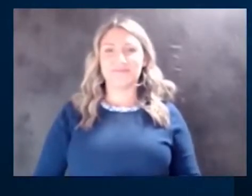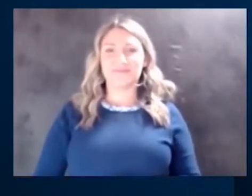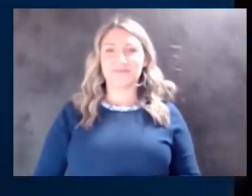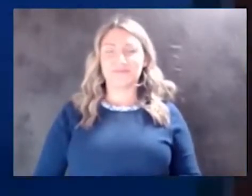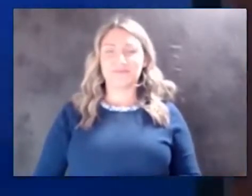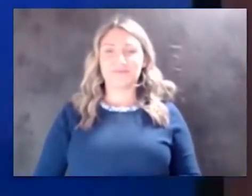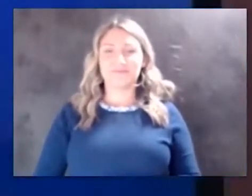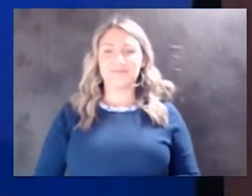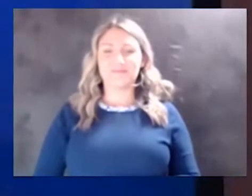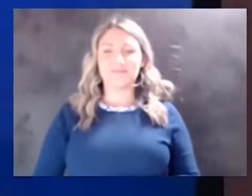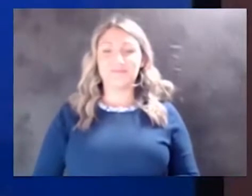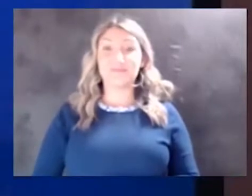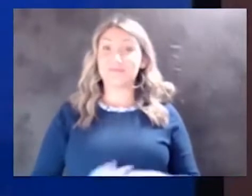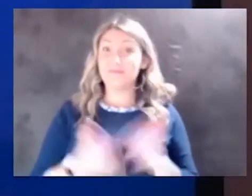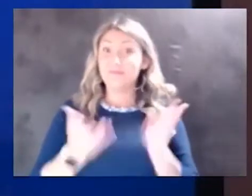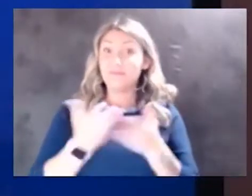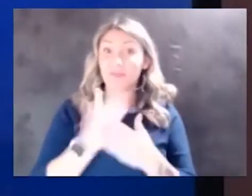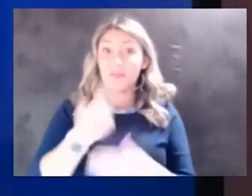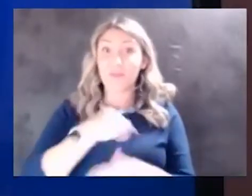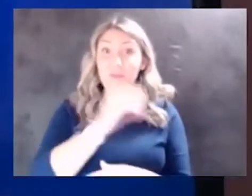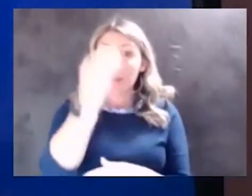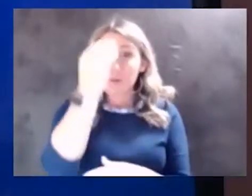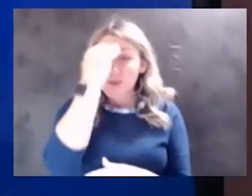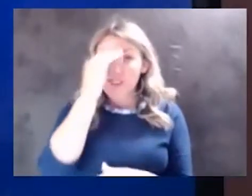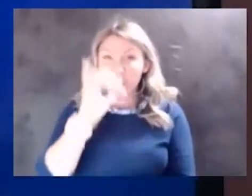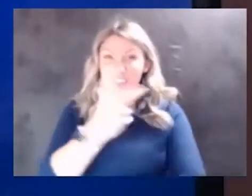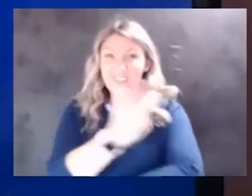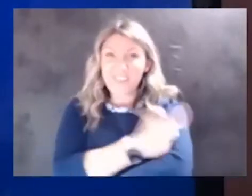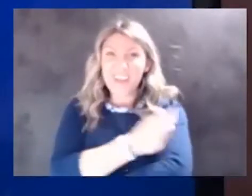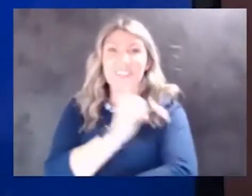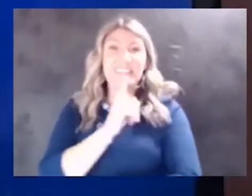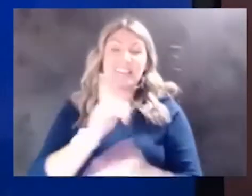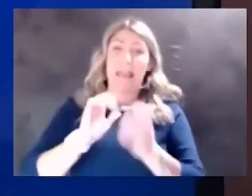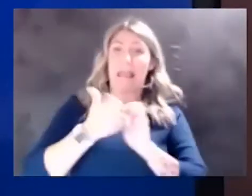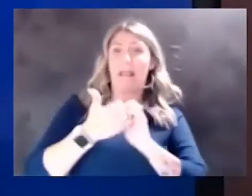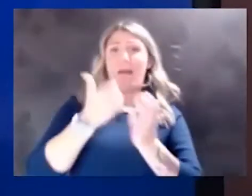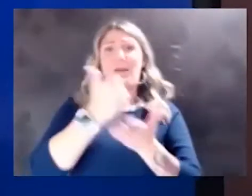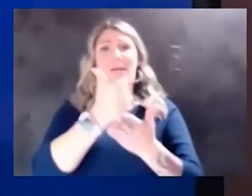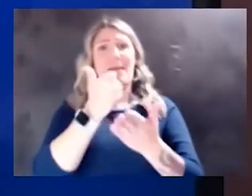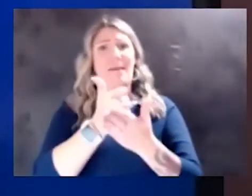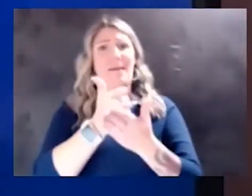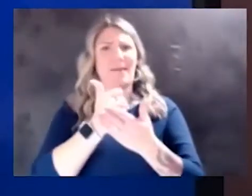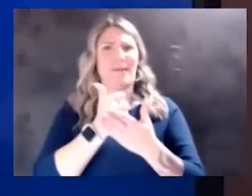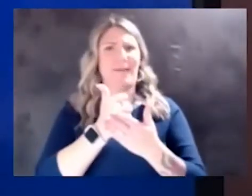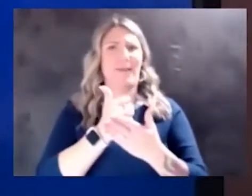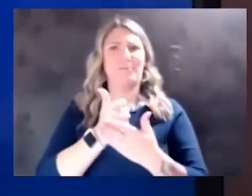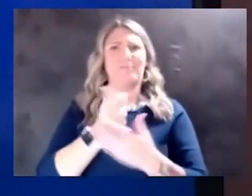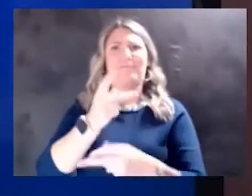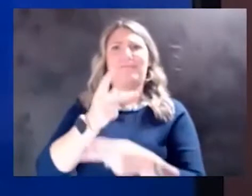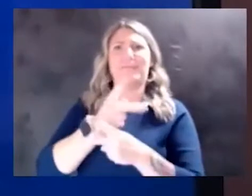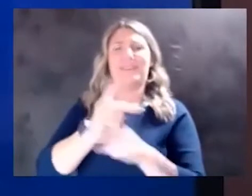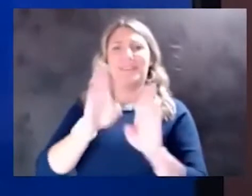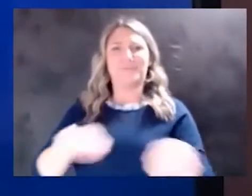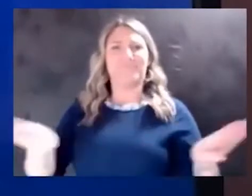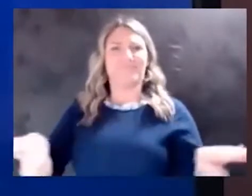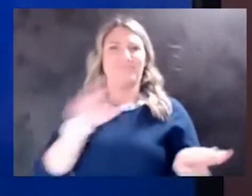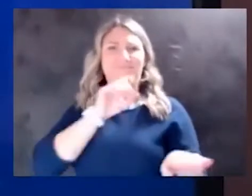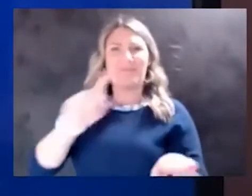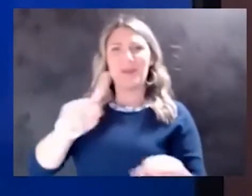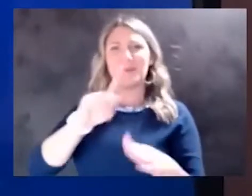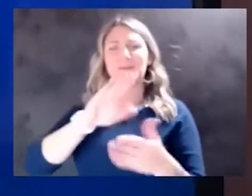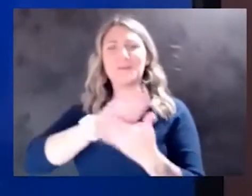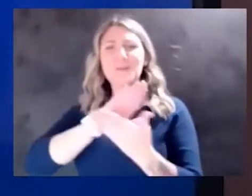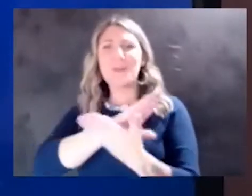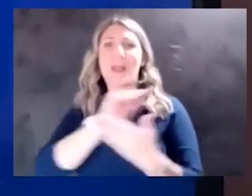All right, well, we know the vaccine is our way to help keep kids back in school and keep our community safe, and we are looking forward to